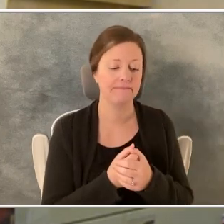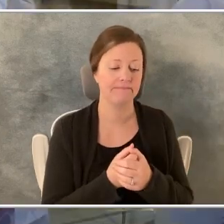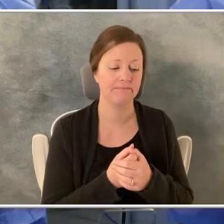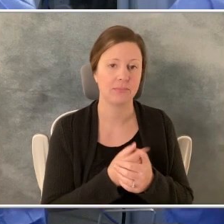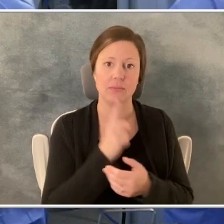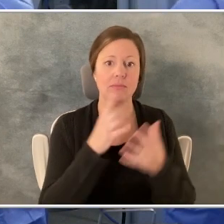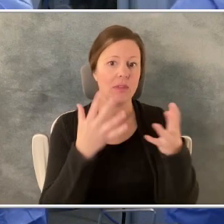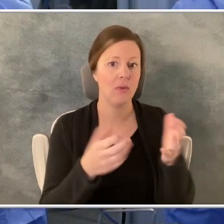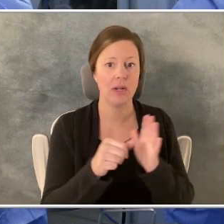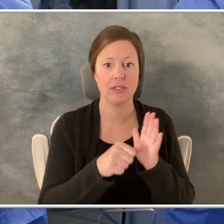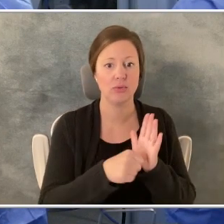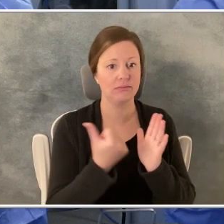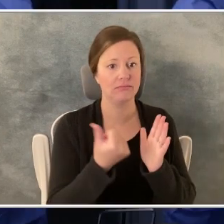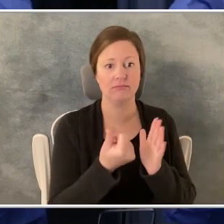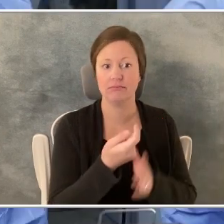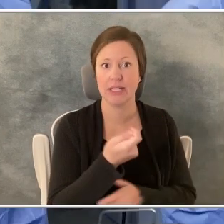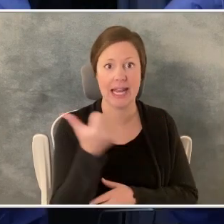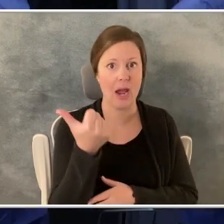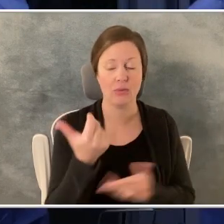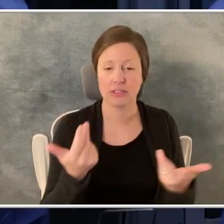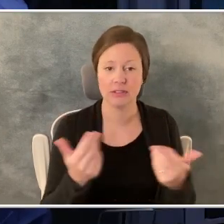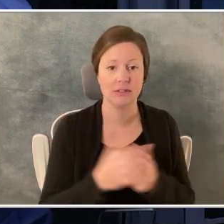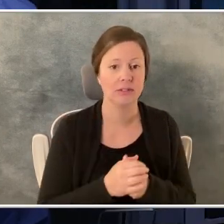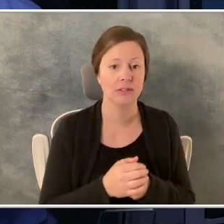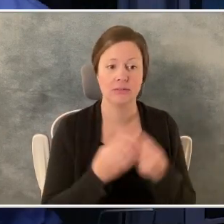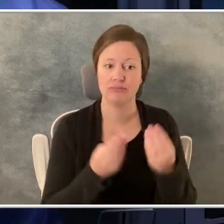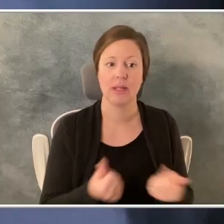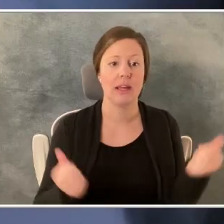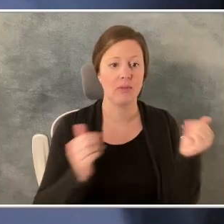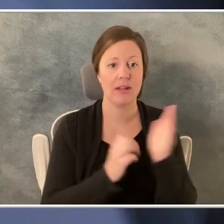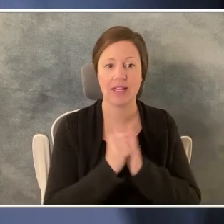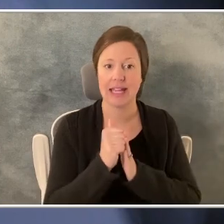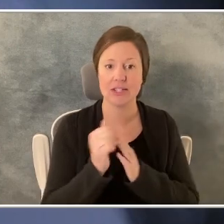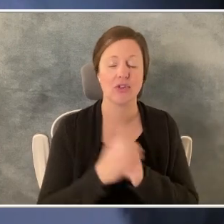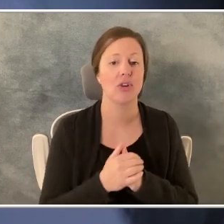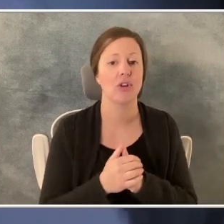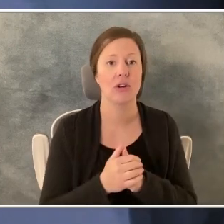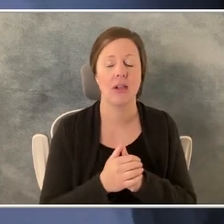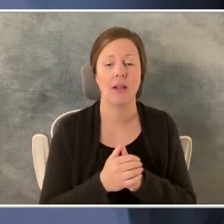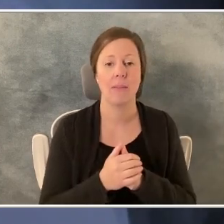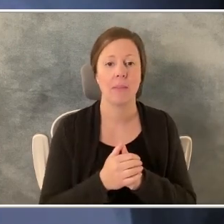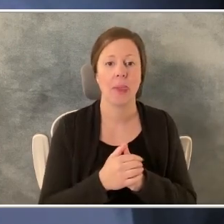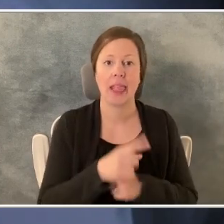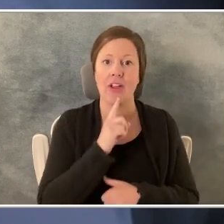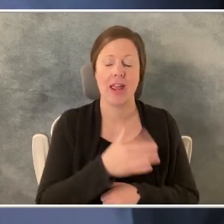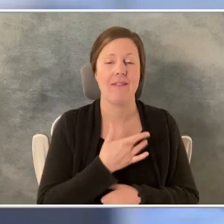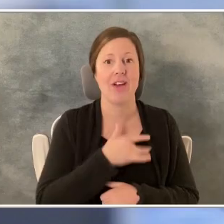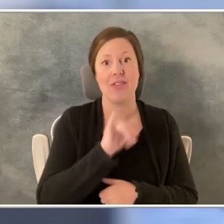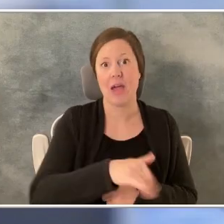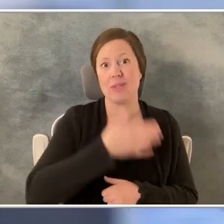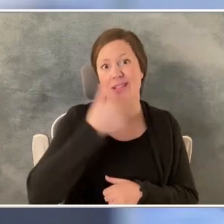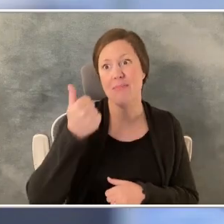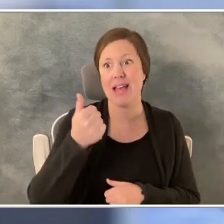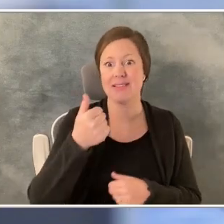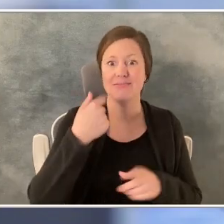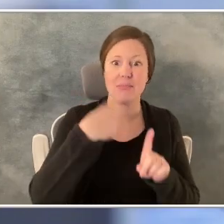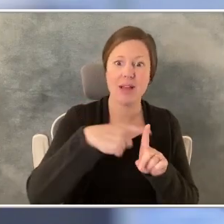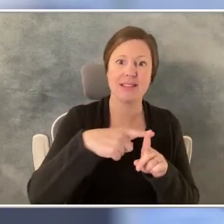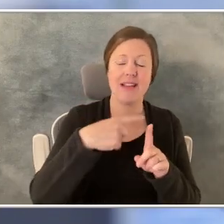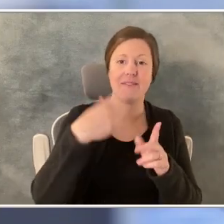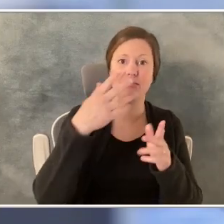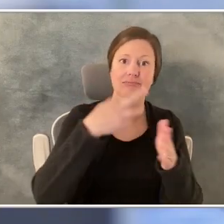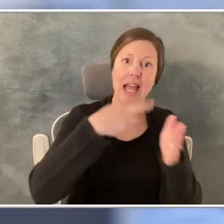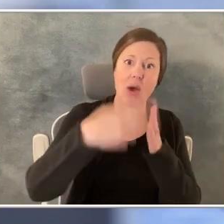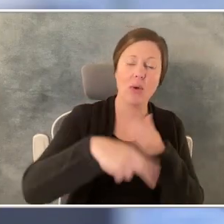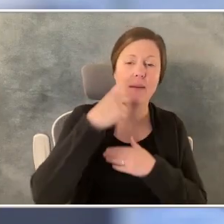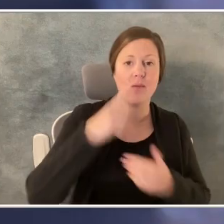prostate out, get rid of the cancer, take the road that gave me the best prognosis for a long life.